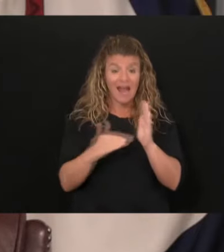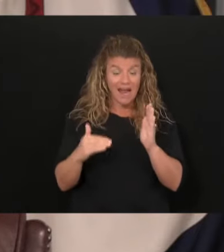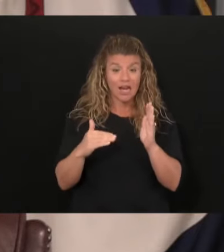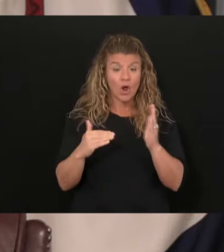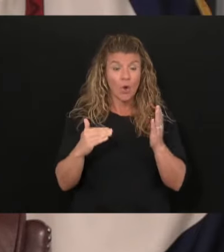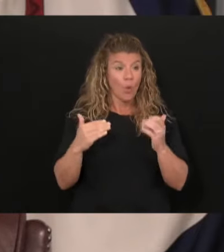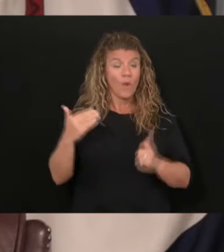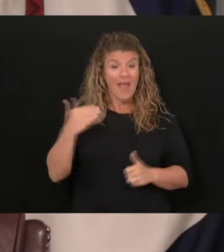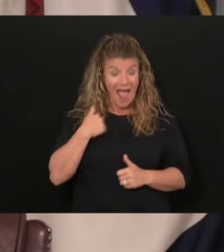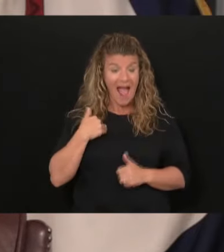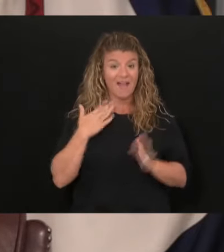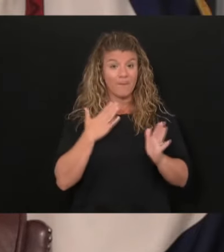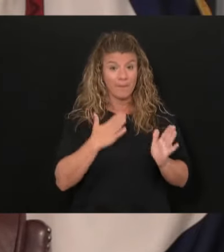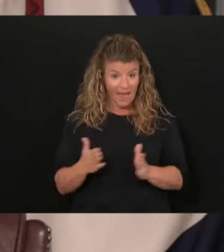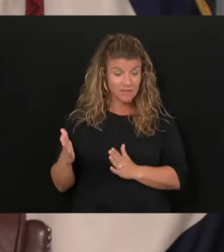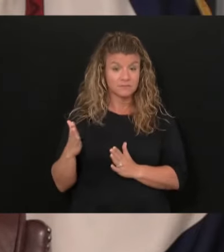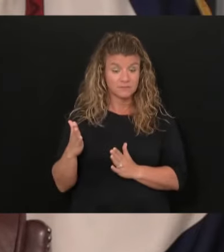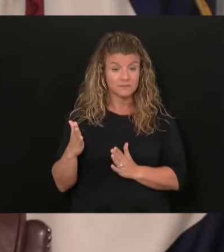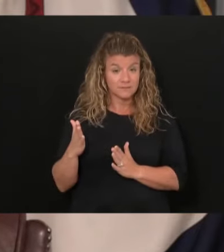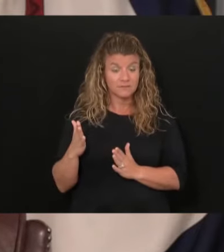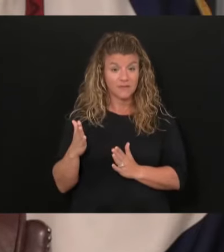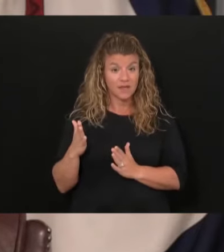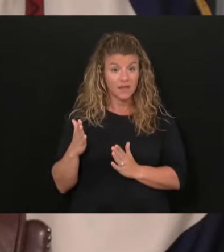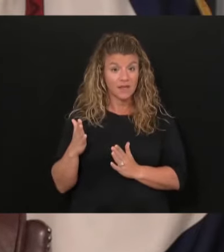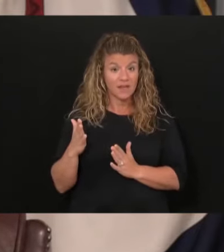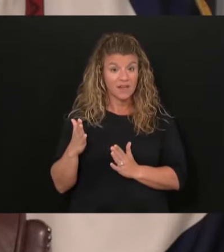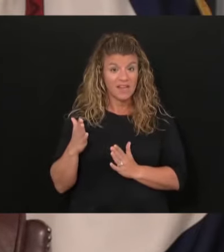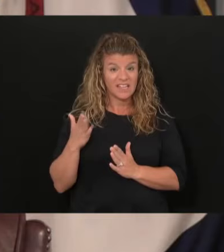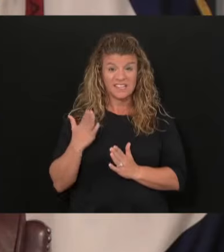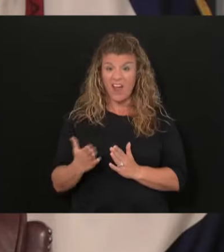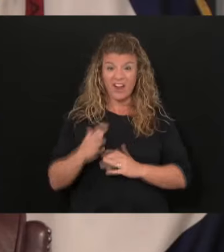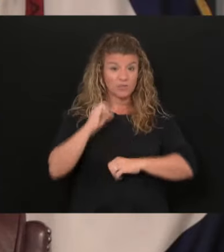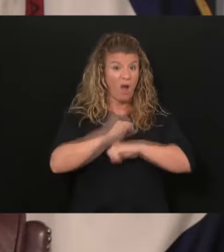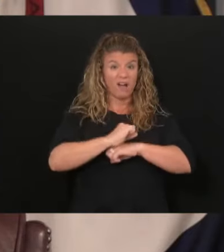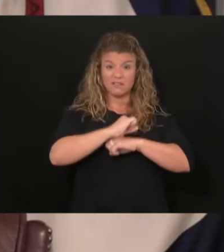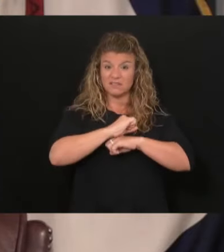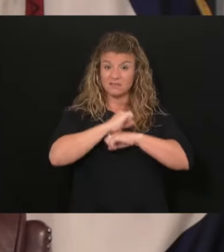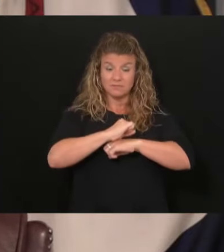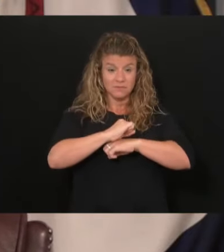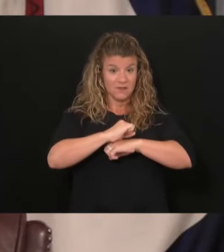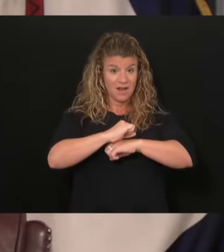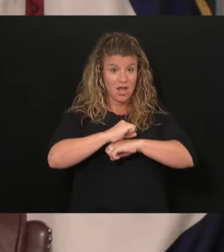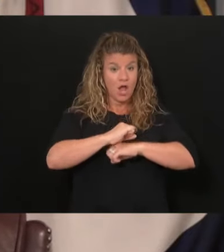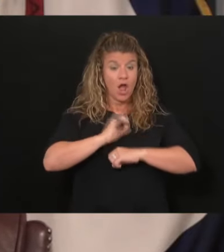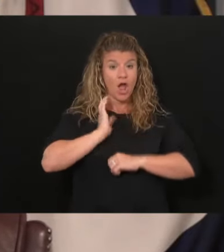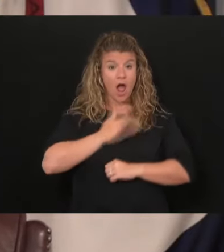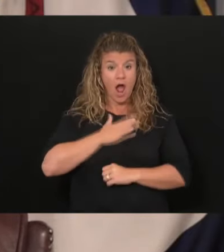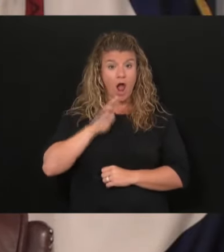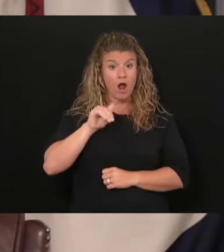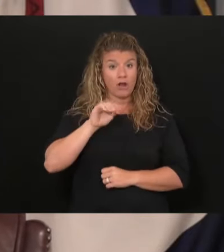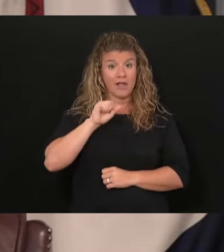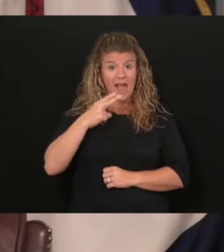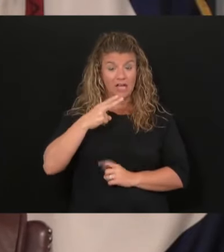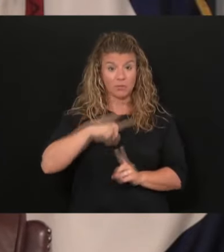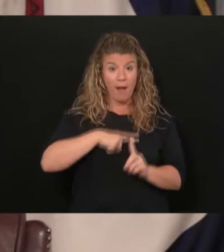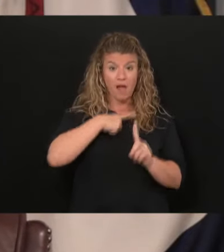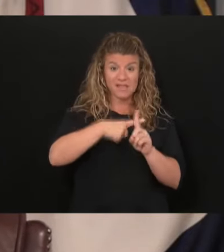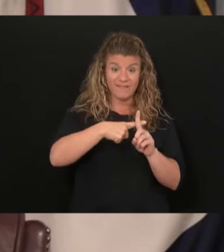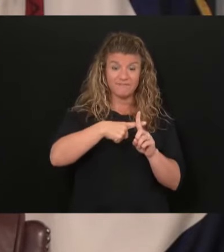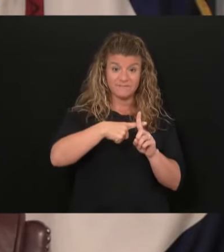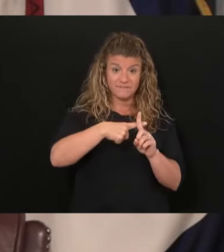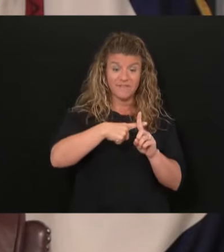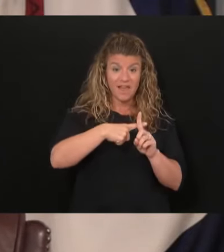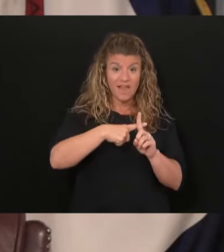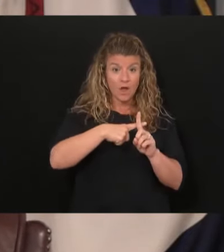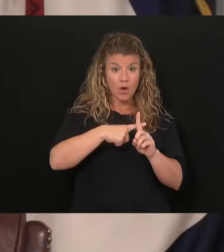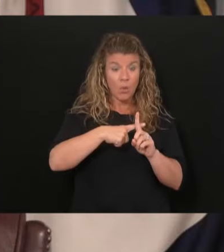solid plan that we absolutely are going to be cash positive by our cash that we